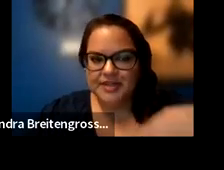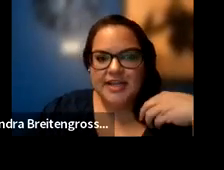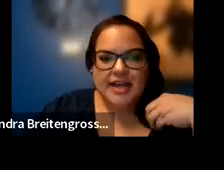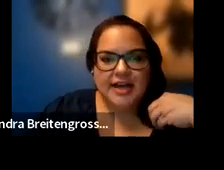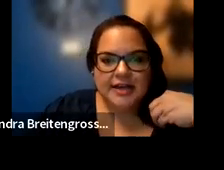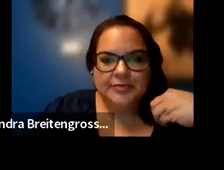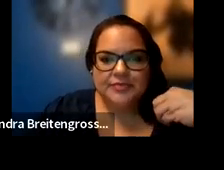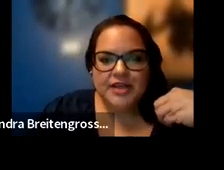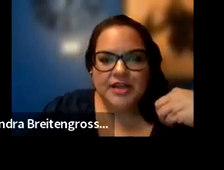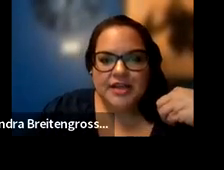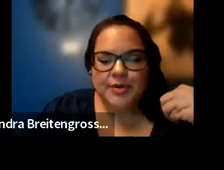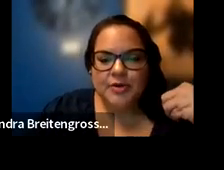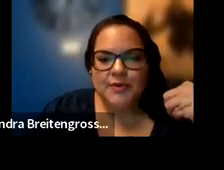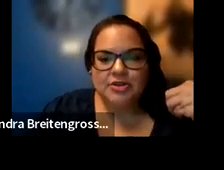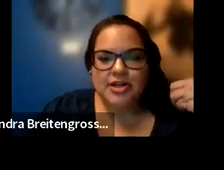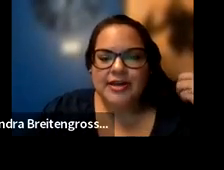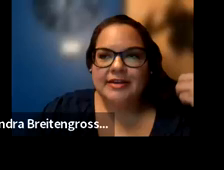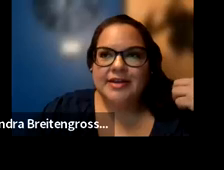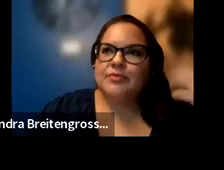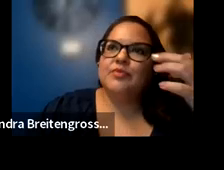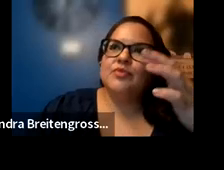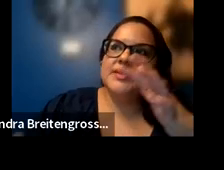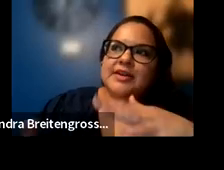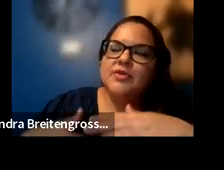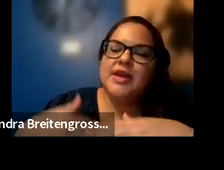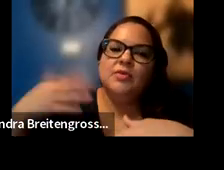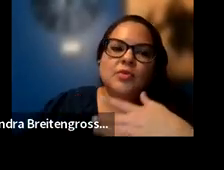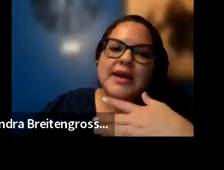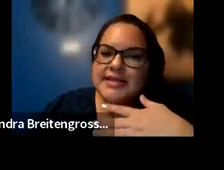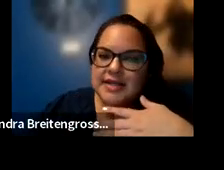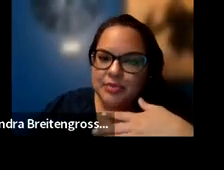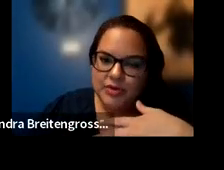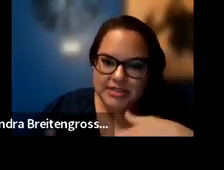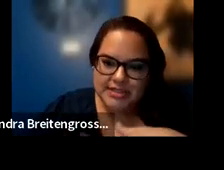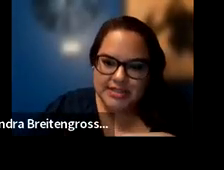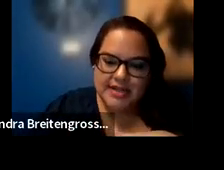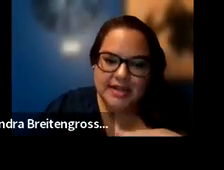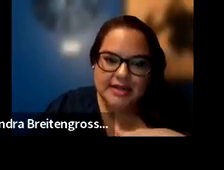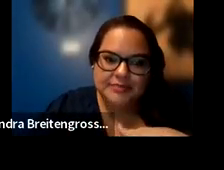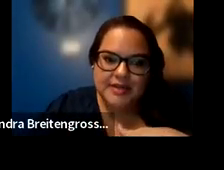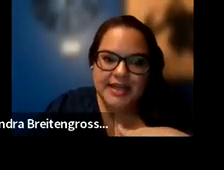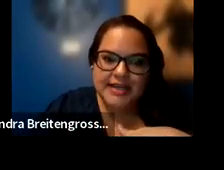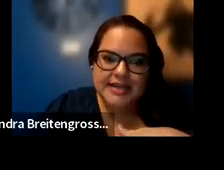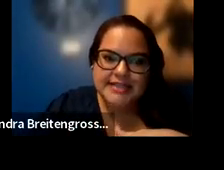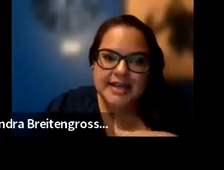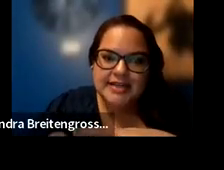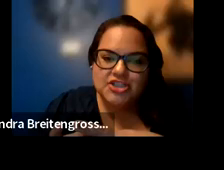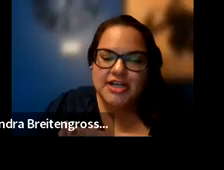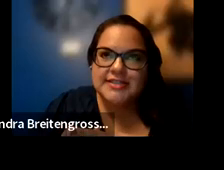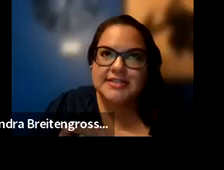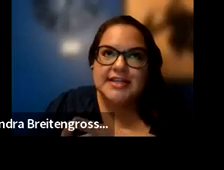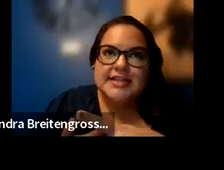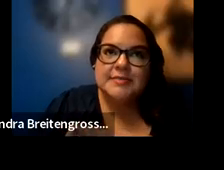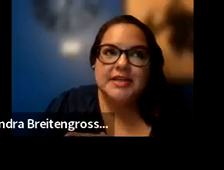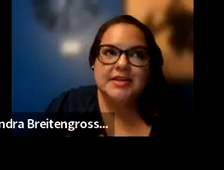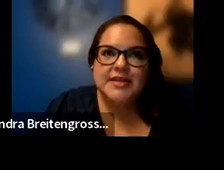right? But when we look at it and we say, okay, well, why is it important? And it's not